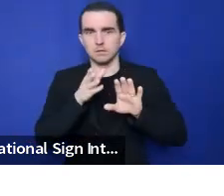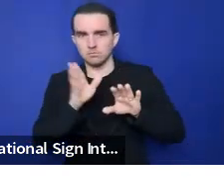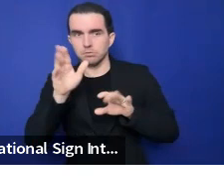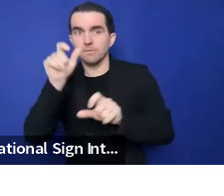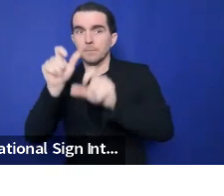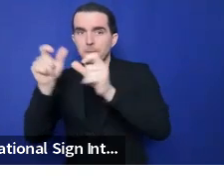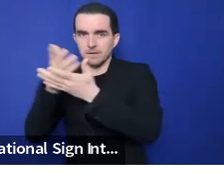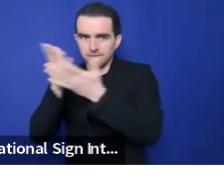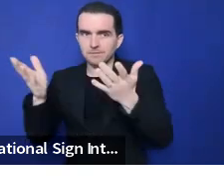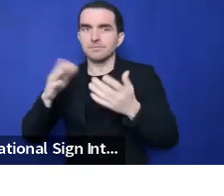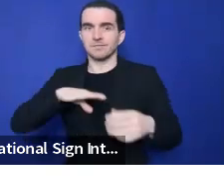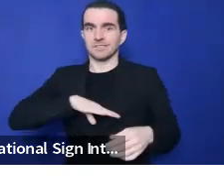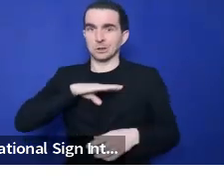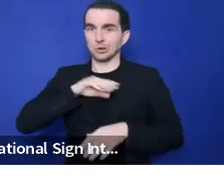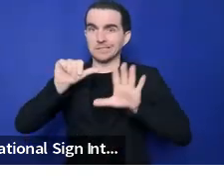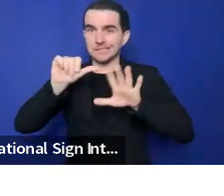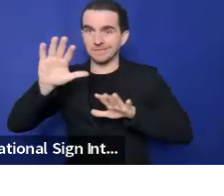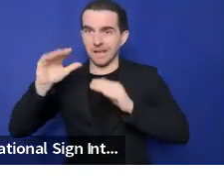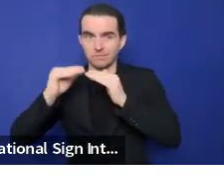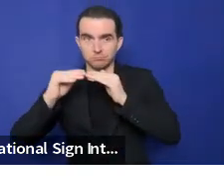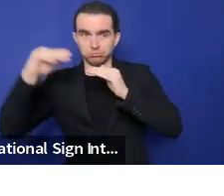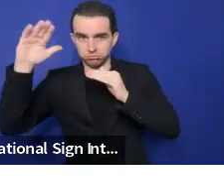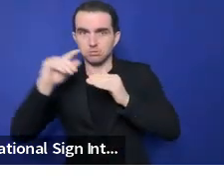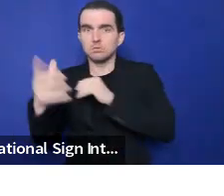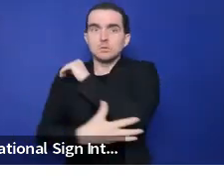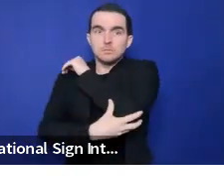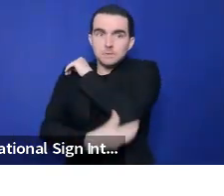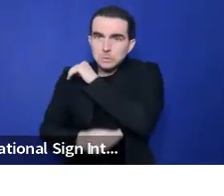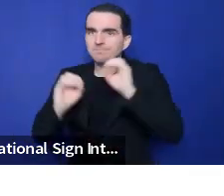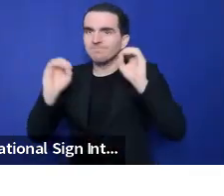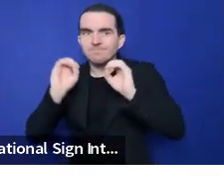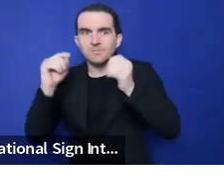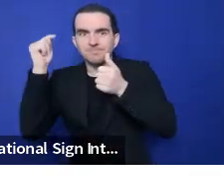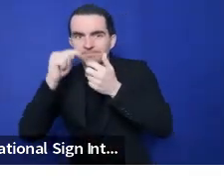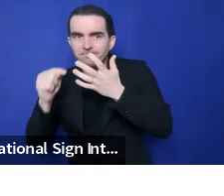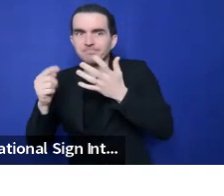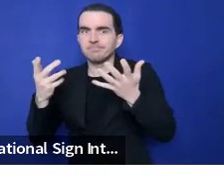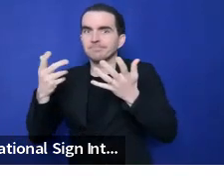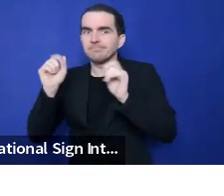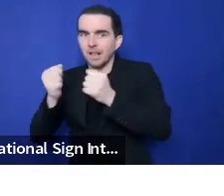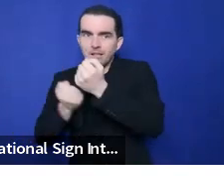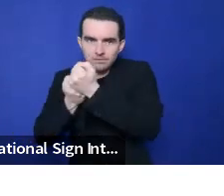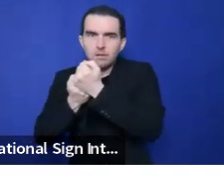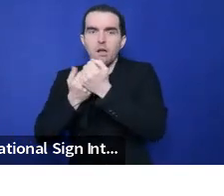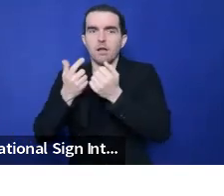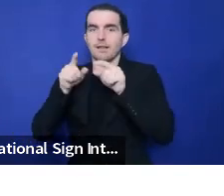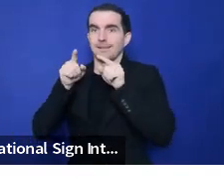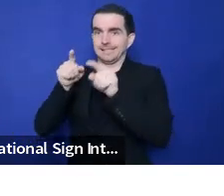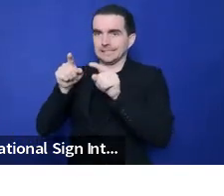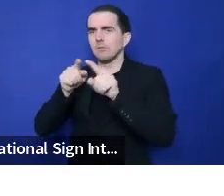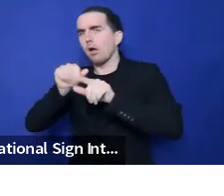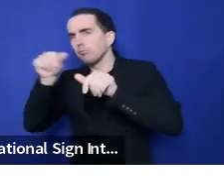work. So again, we see this division in social protection schemes between the disabled and the